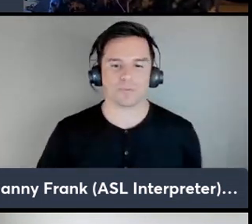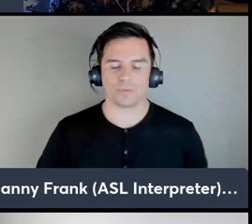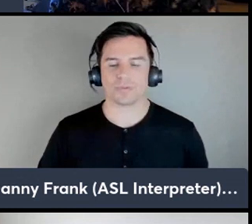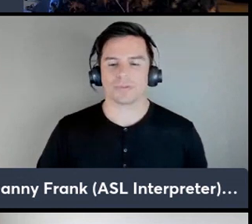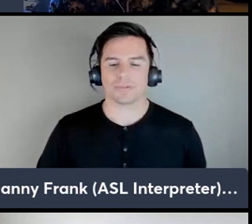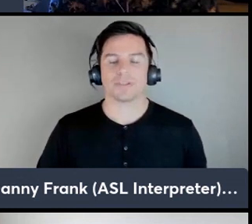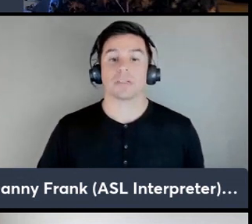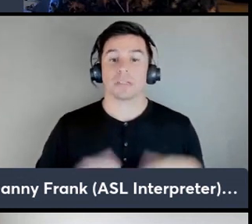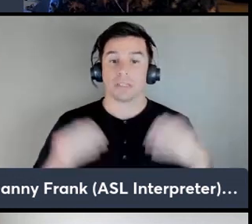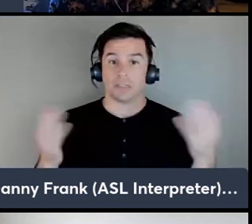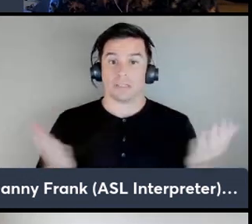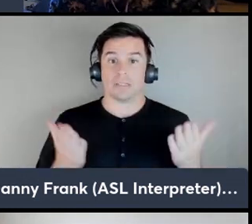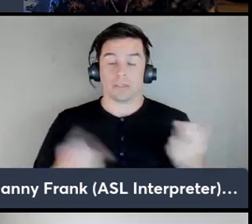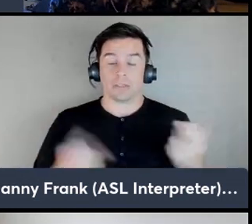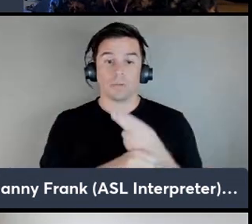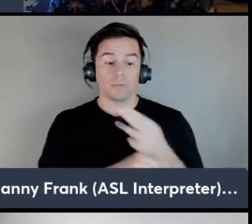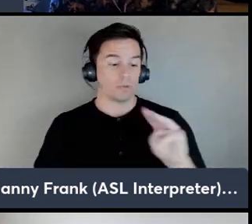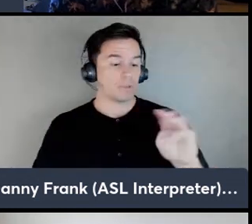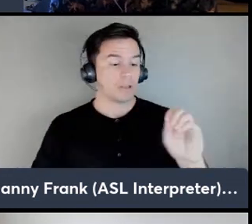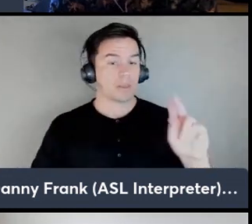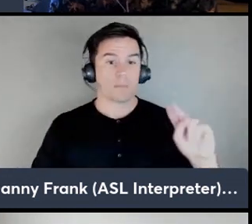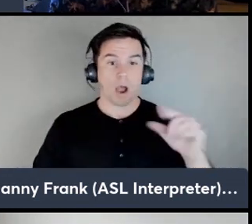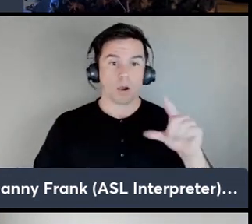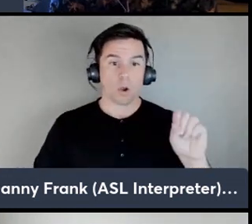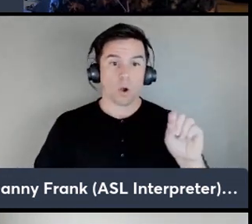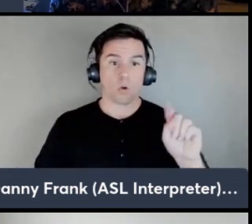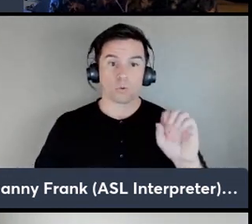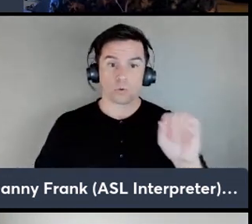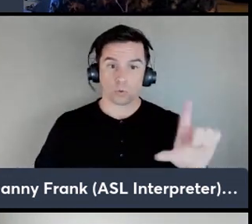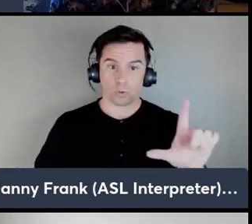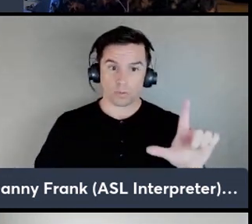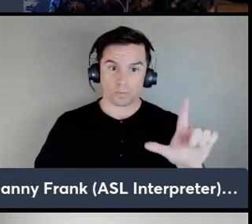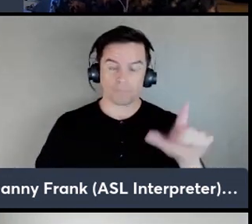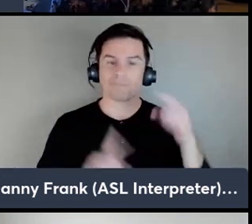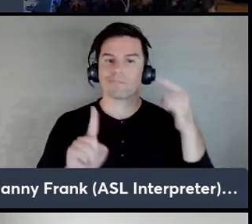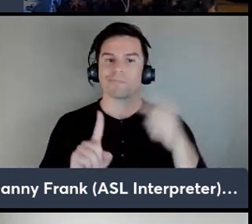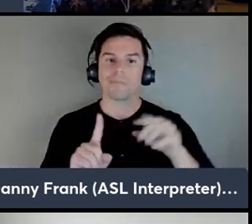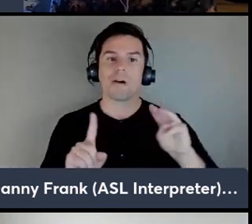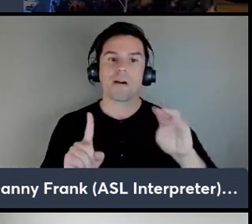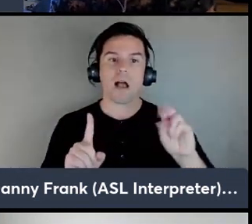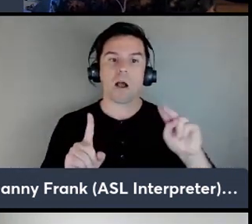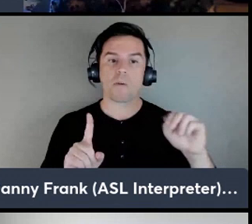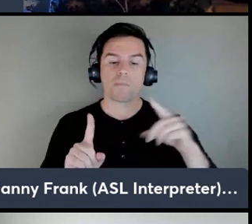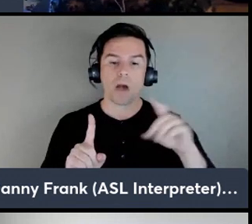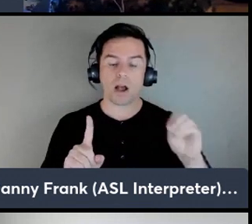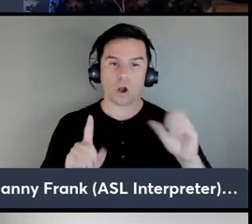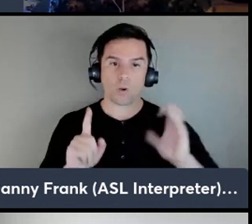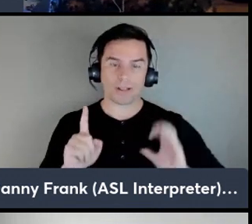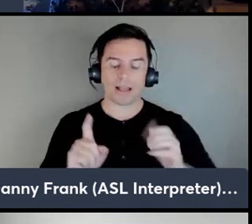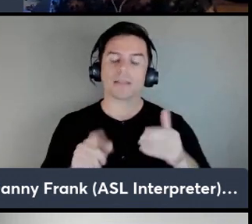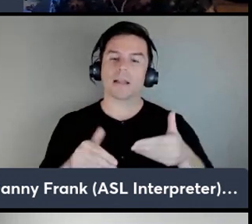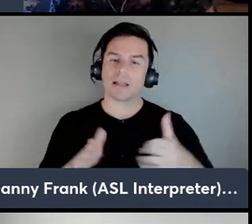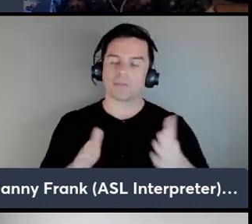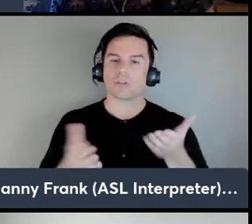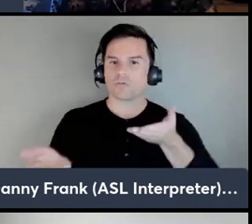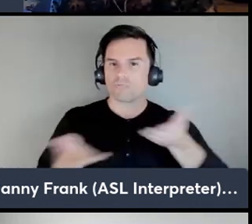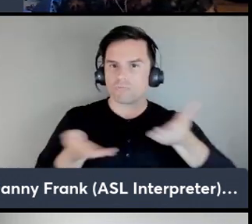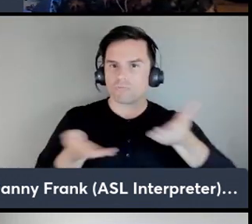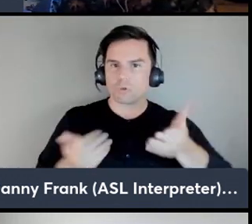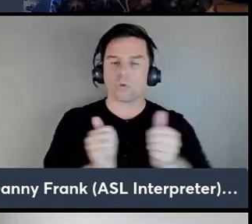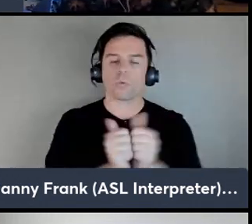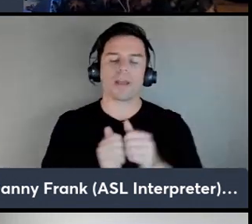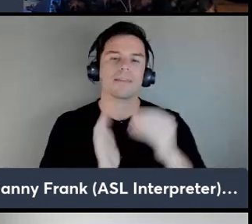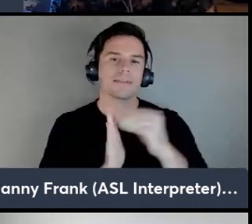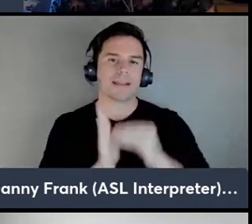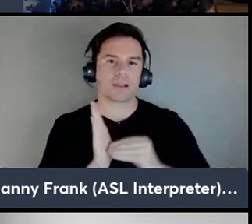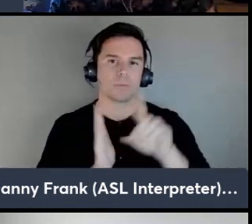So here I am. I'm using the Mongo tool, and this is a Mongo client that allows us to interact with Documentdb. So I'm